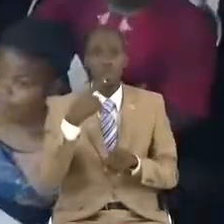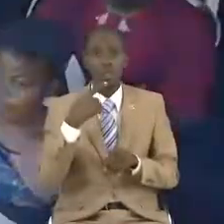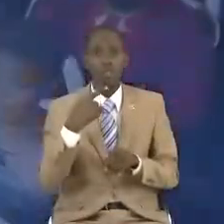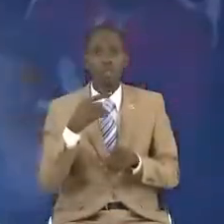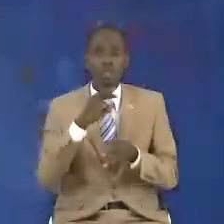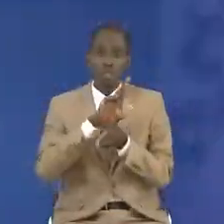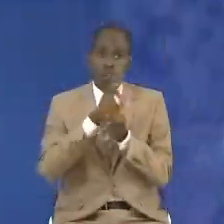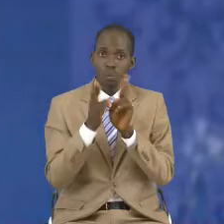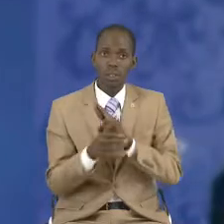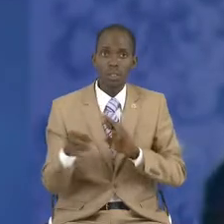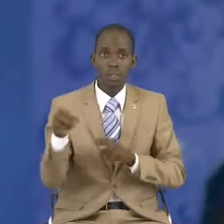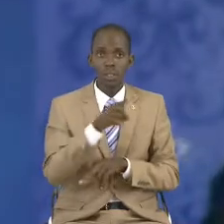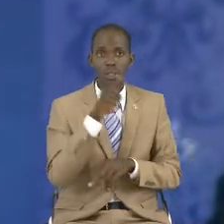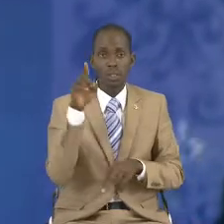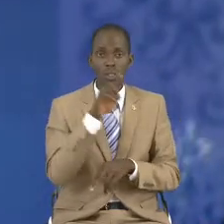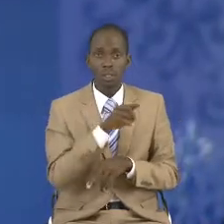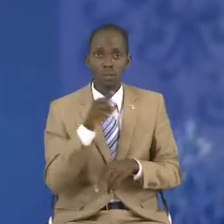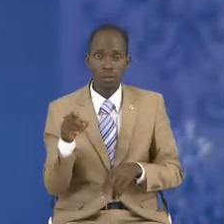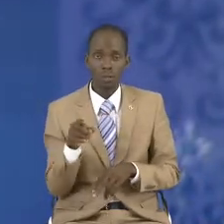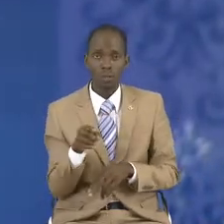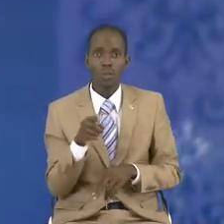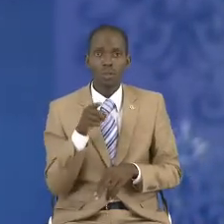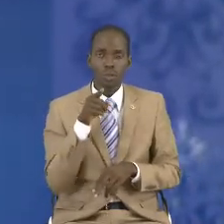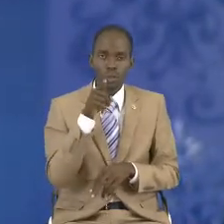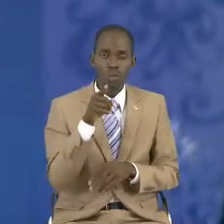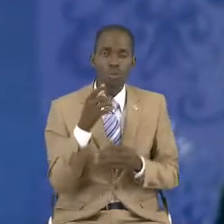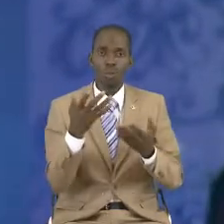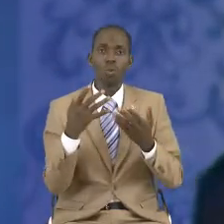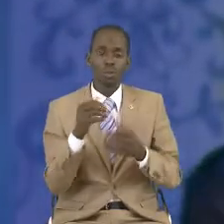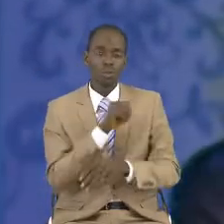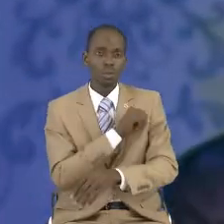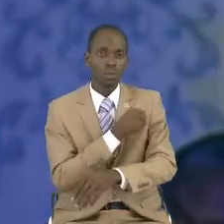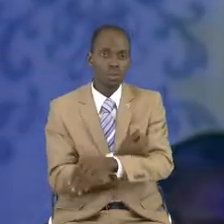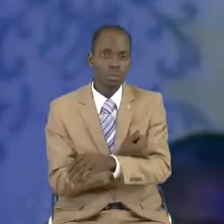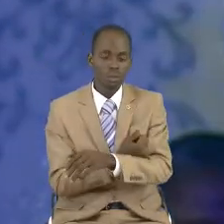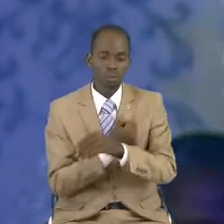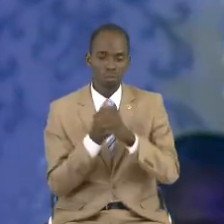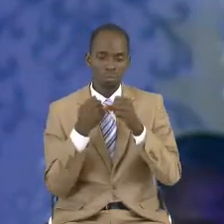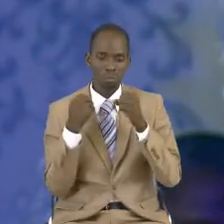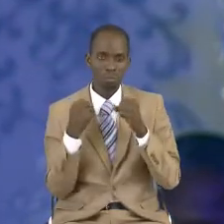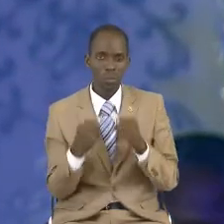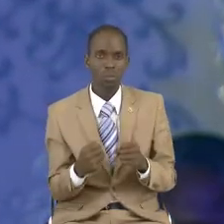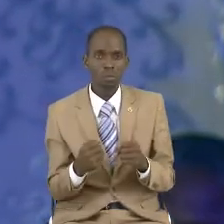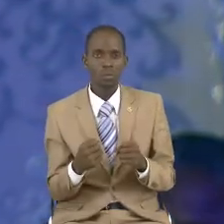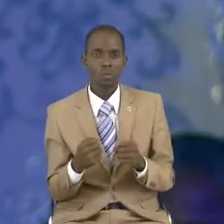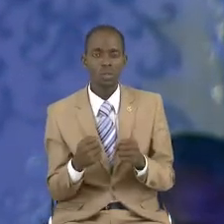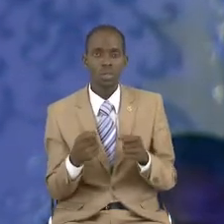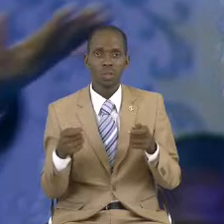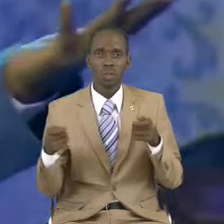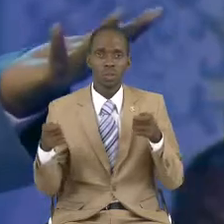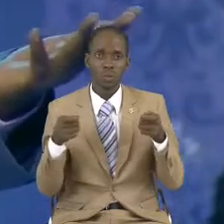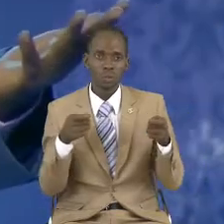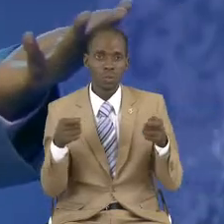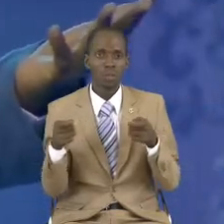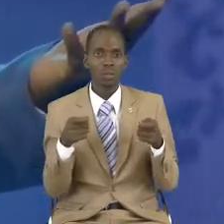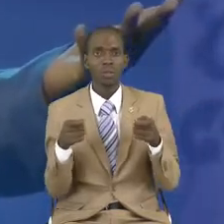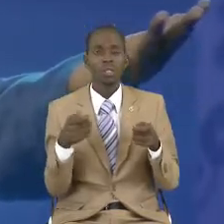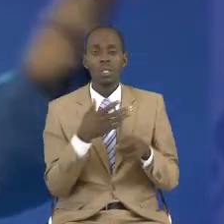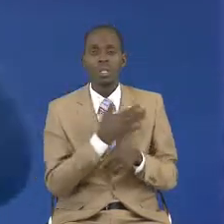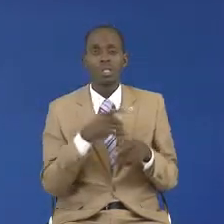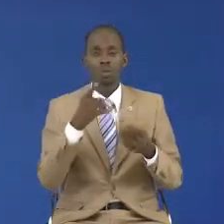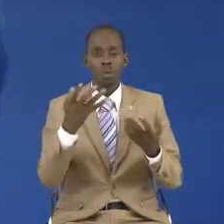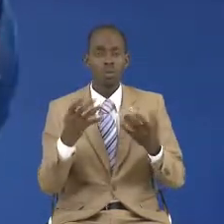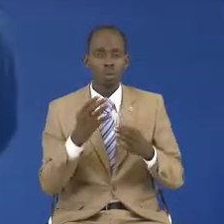therefore you want authority power dominion and you want total